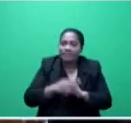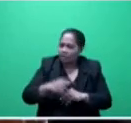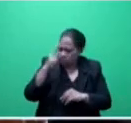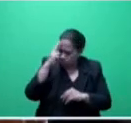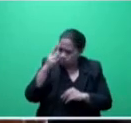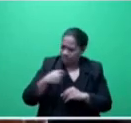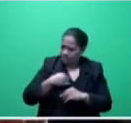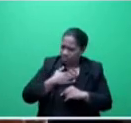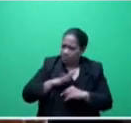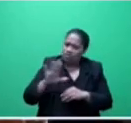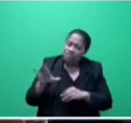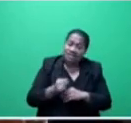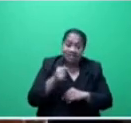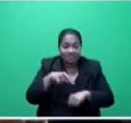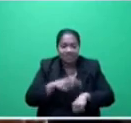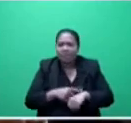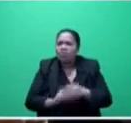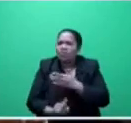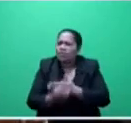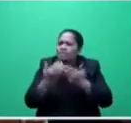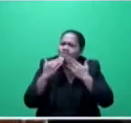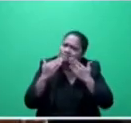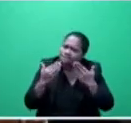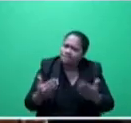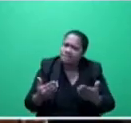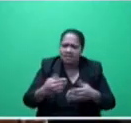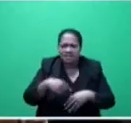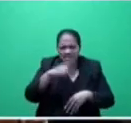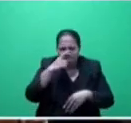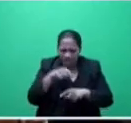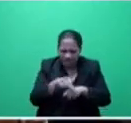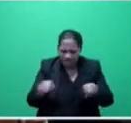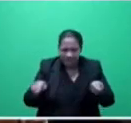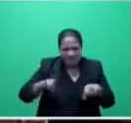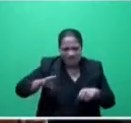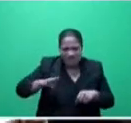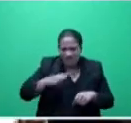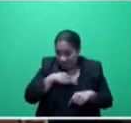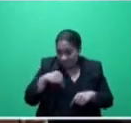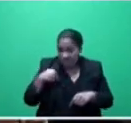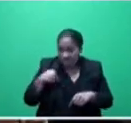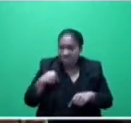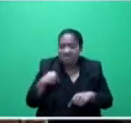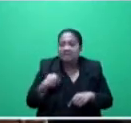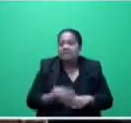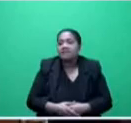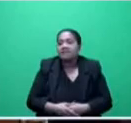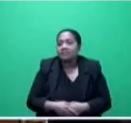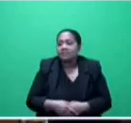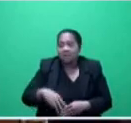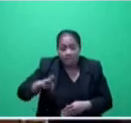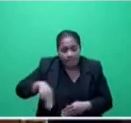also like to take this time to thank the commitment by other ministers, members of the